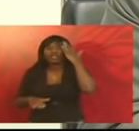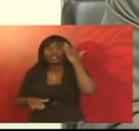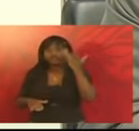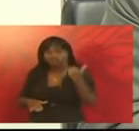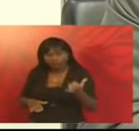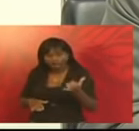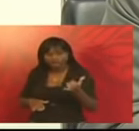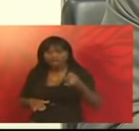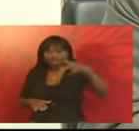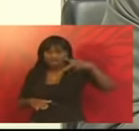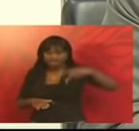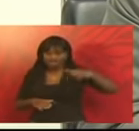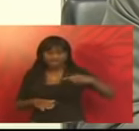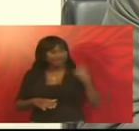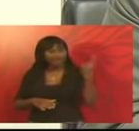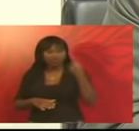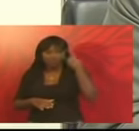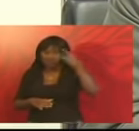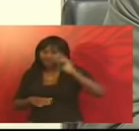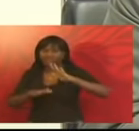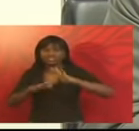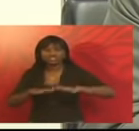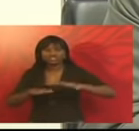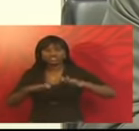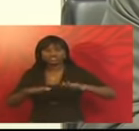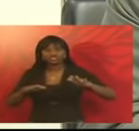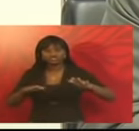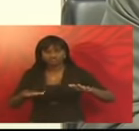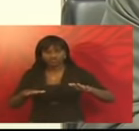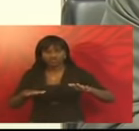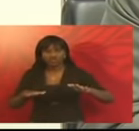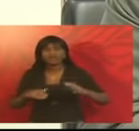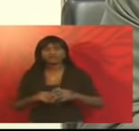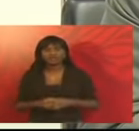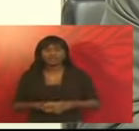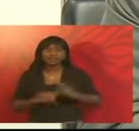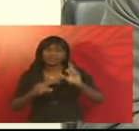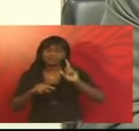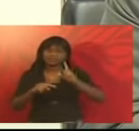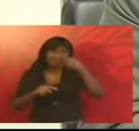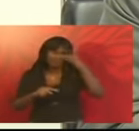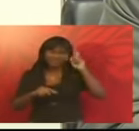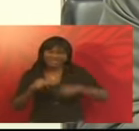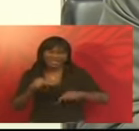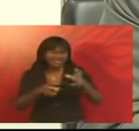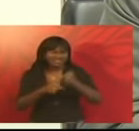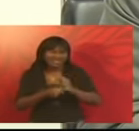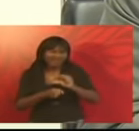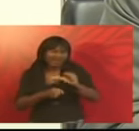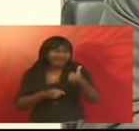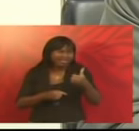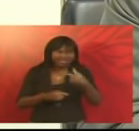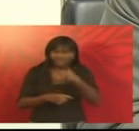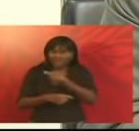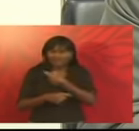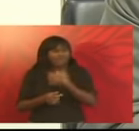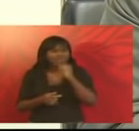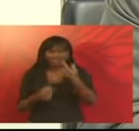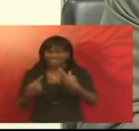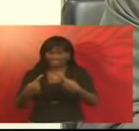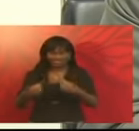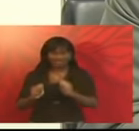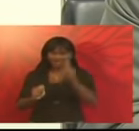have to target that vulnerable group of kids who can't take any other vaccine. So it's not like we're trying something on the kids and it's not